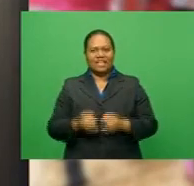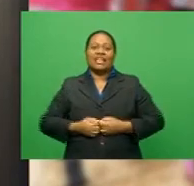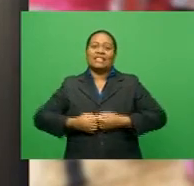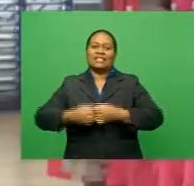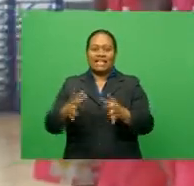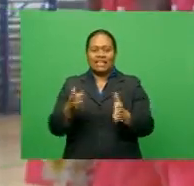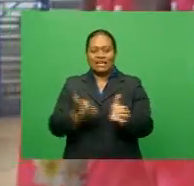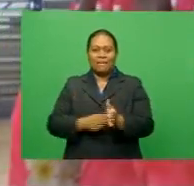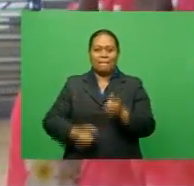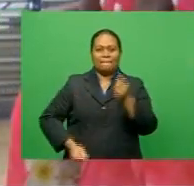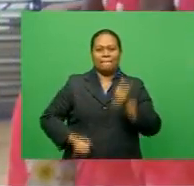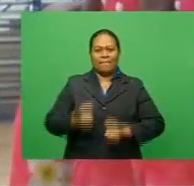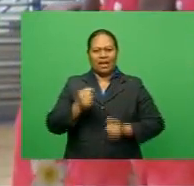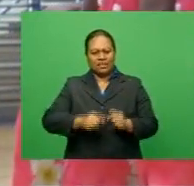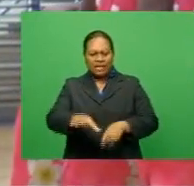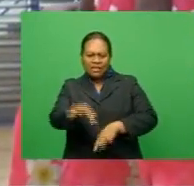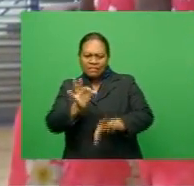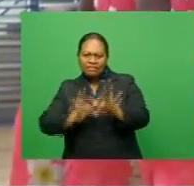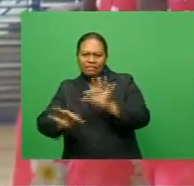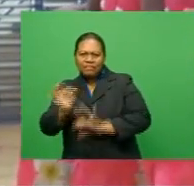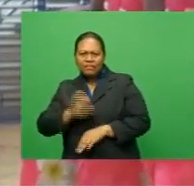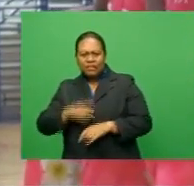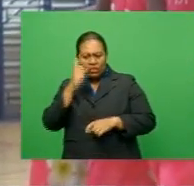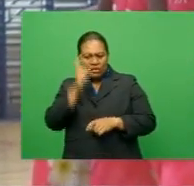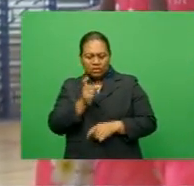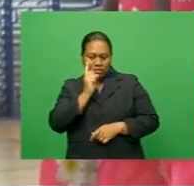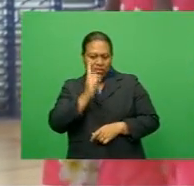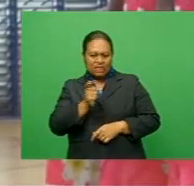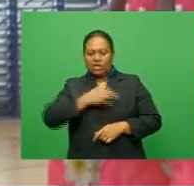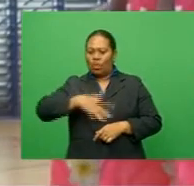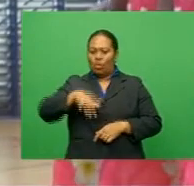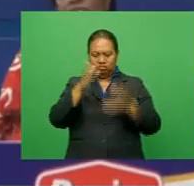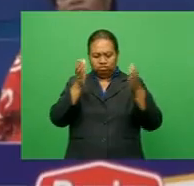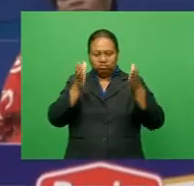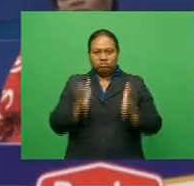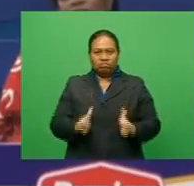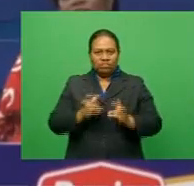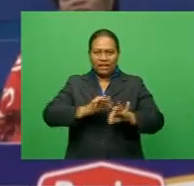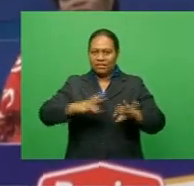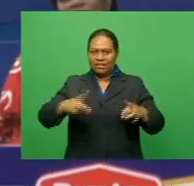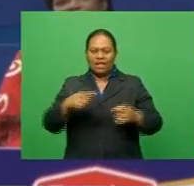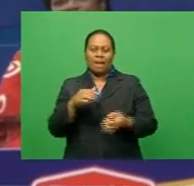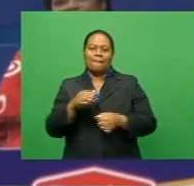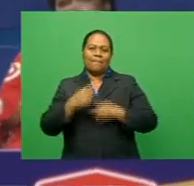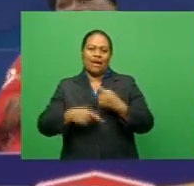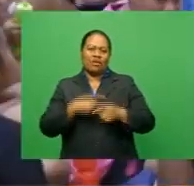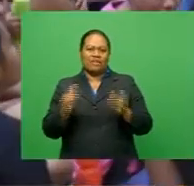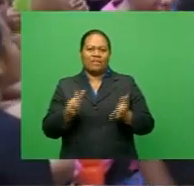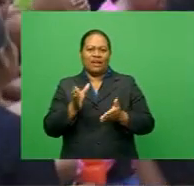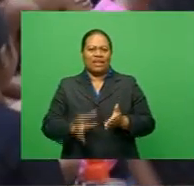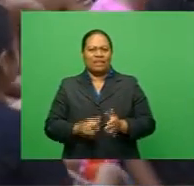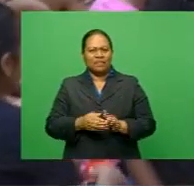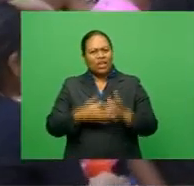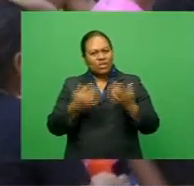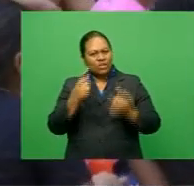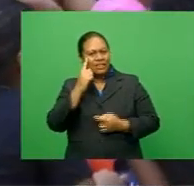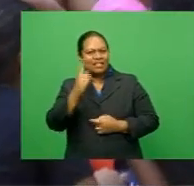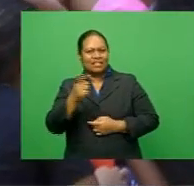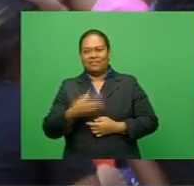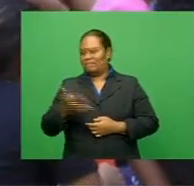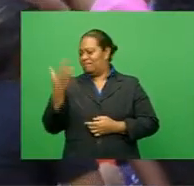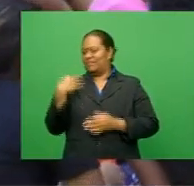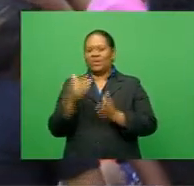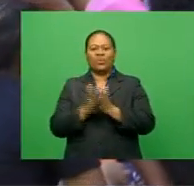March, selectors were looking for holistic netballers. Following the conclusion of the Digicel Punzes Reset Championship over the